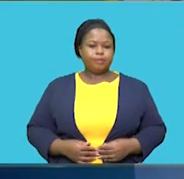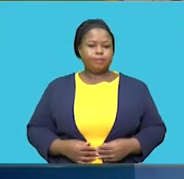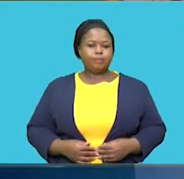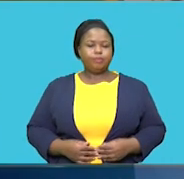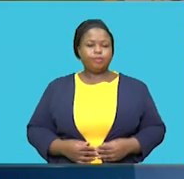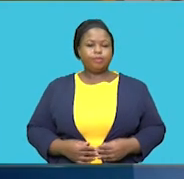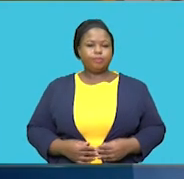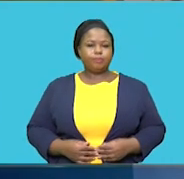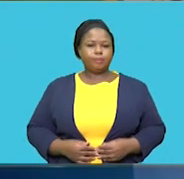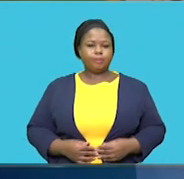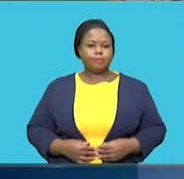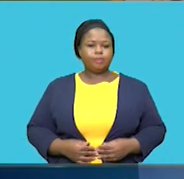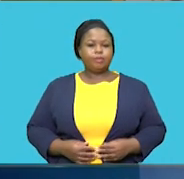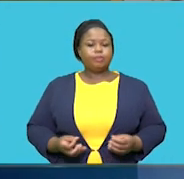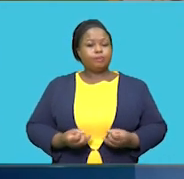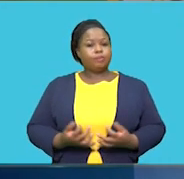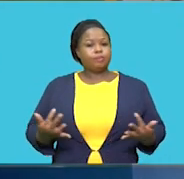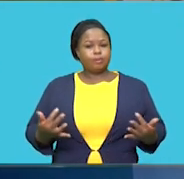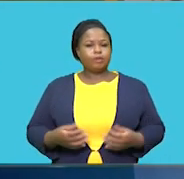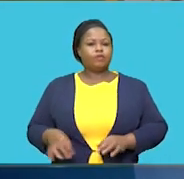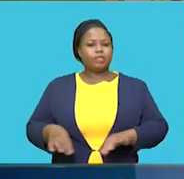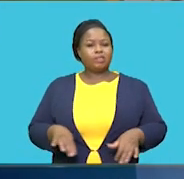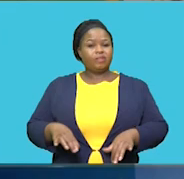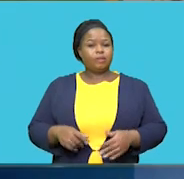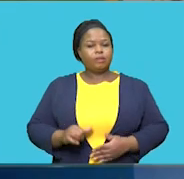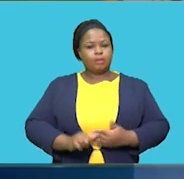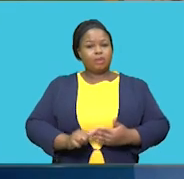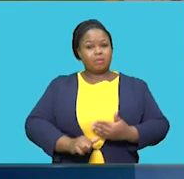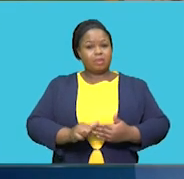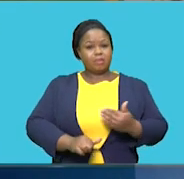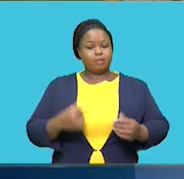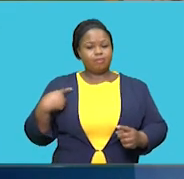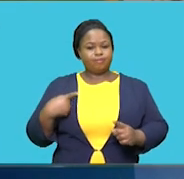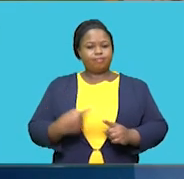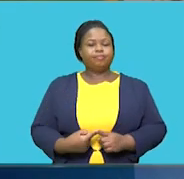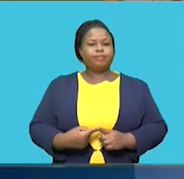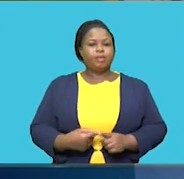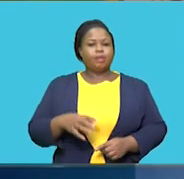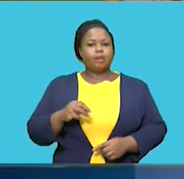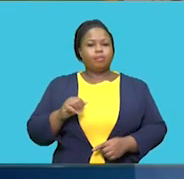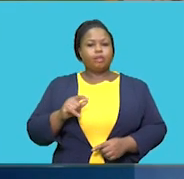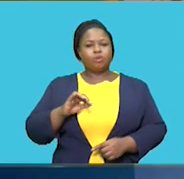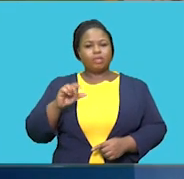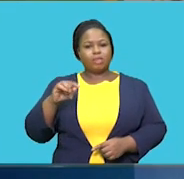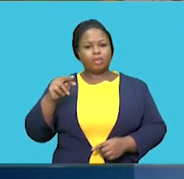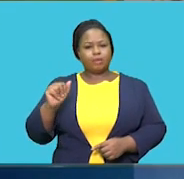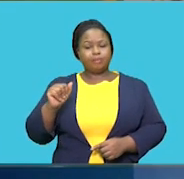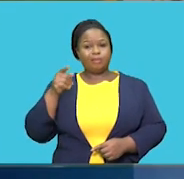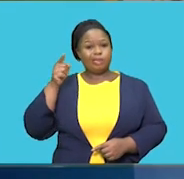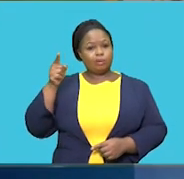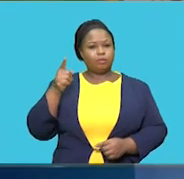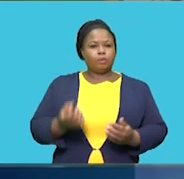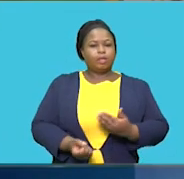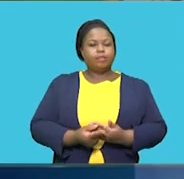There are a number of build-up activities throughout the month leading to the main event in Matrasana. We therefore invite